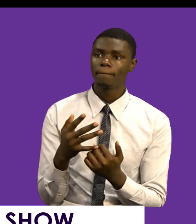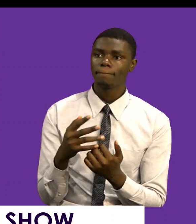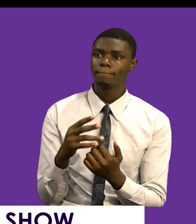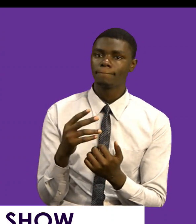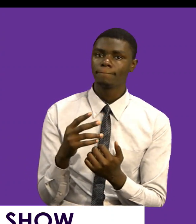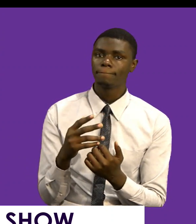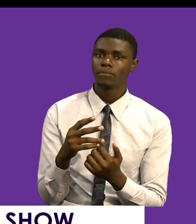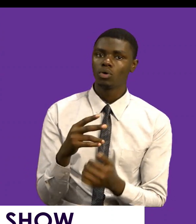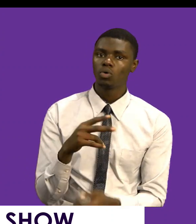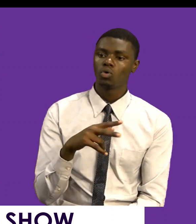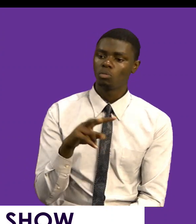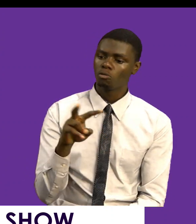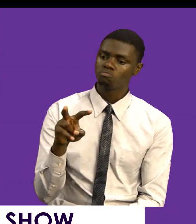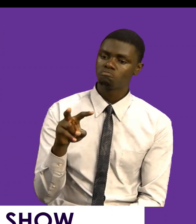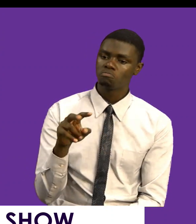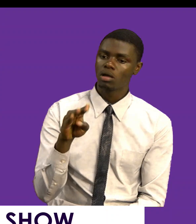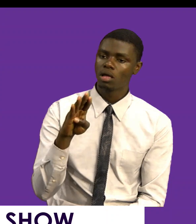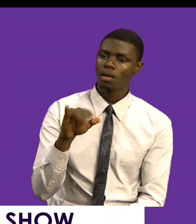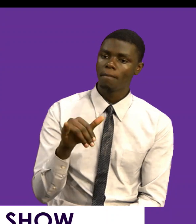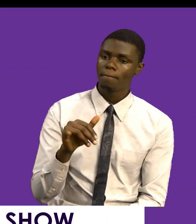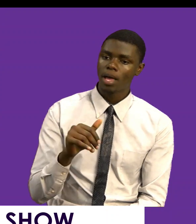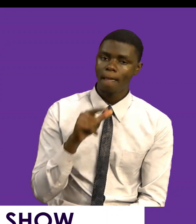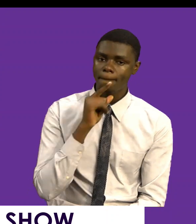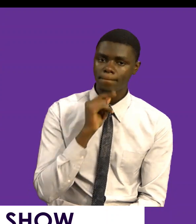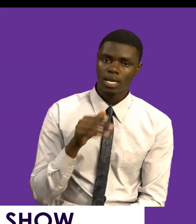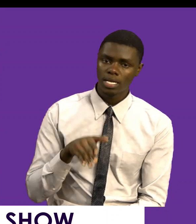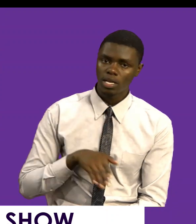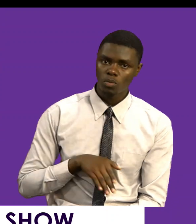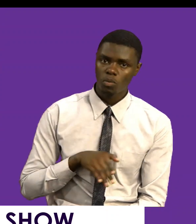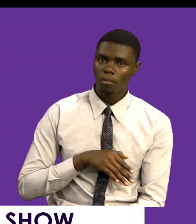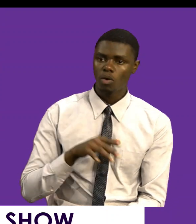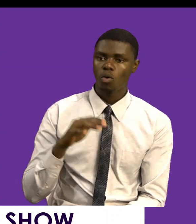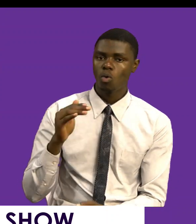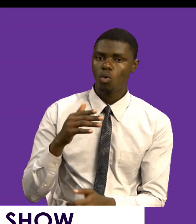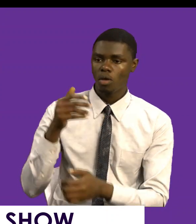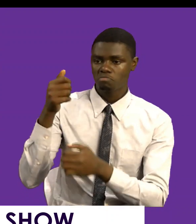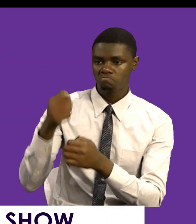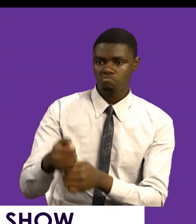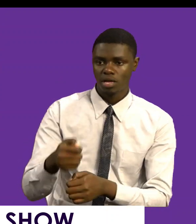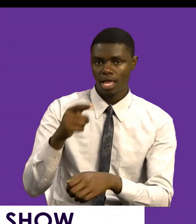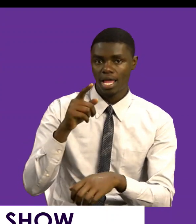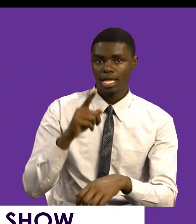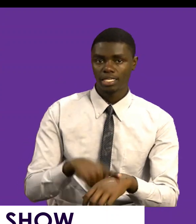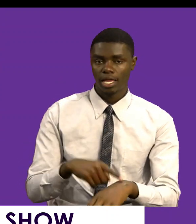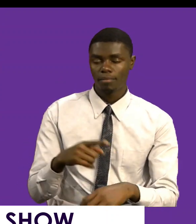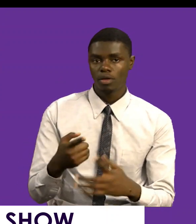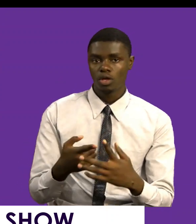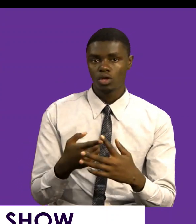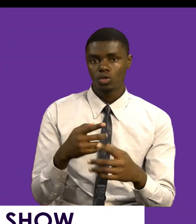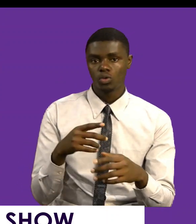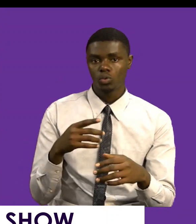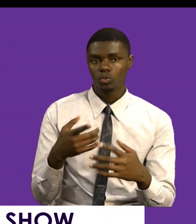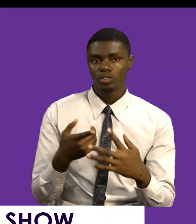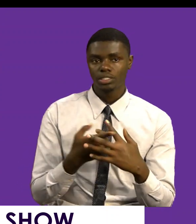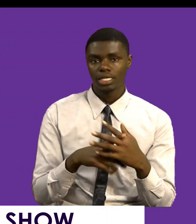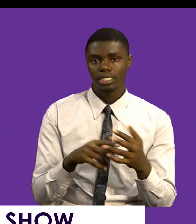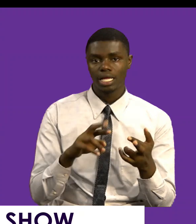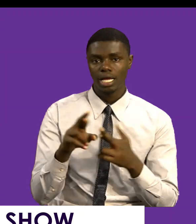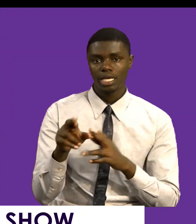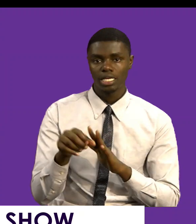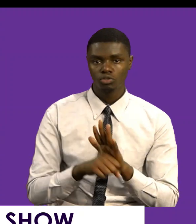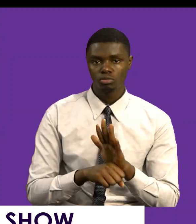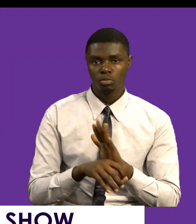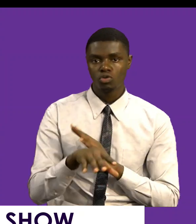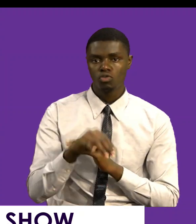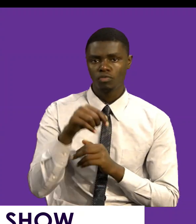and the people around you are always bringing you down. Whenever you get into that place of a relationship,